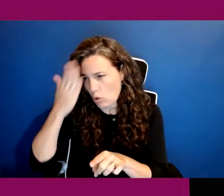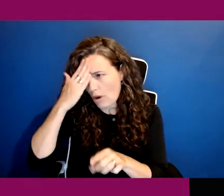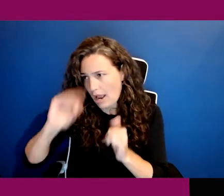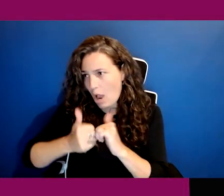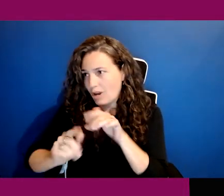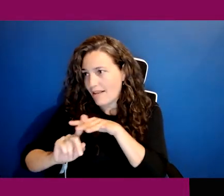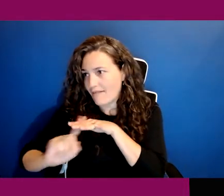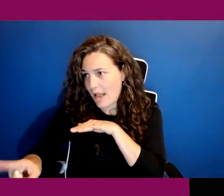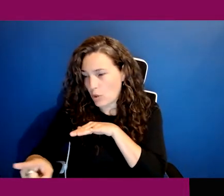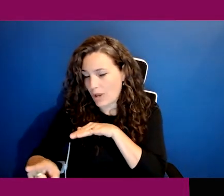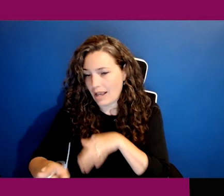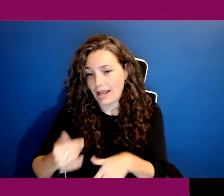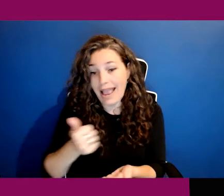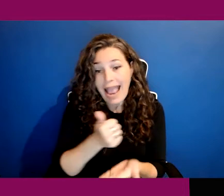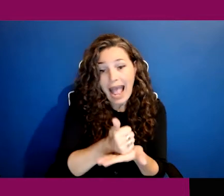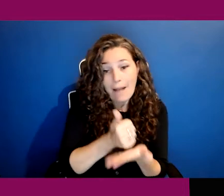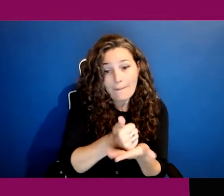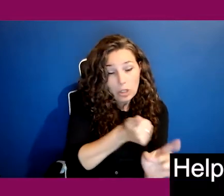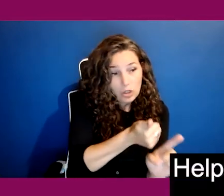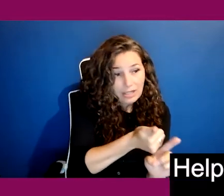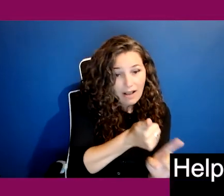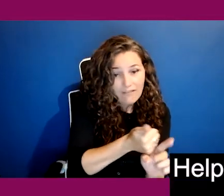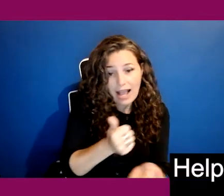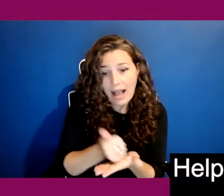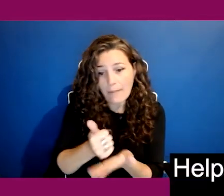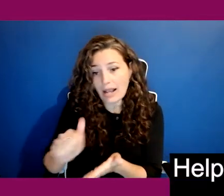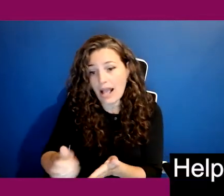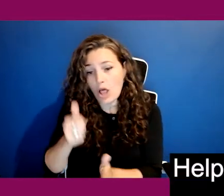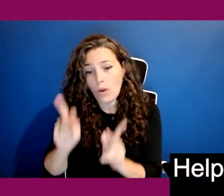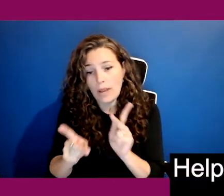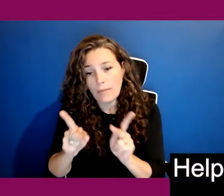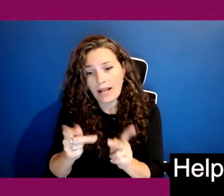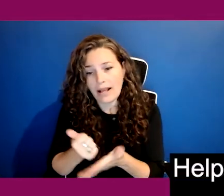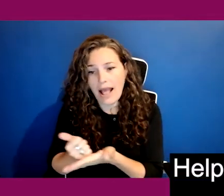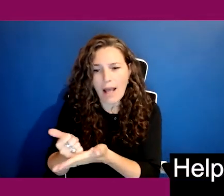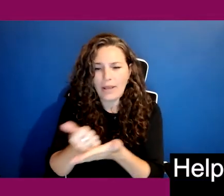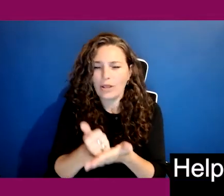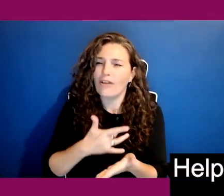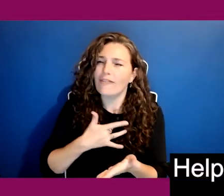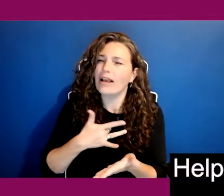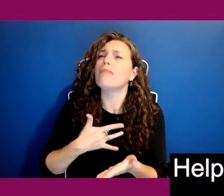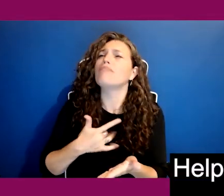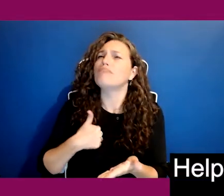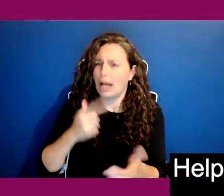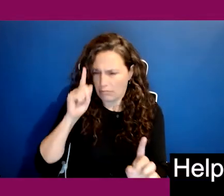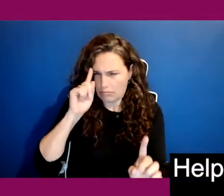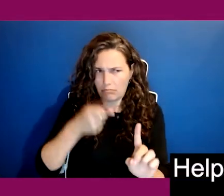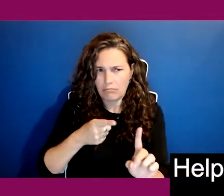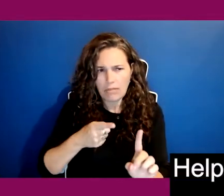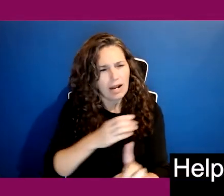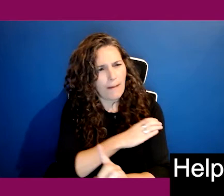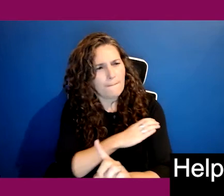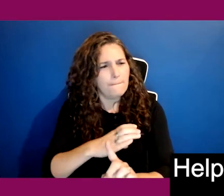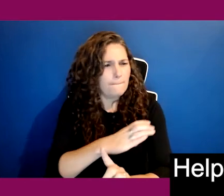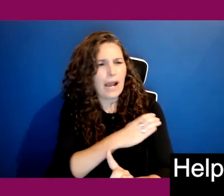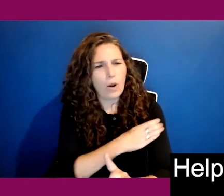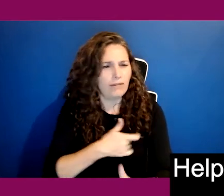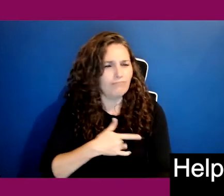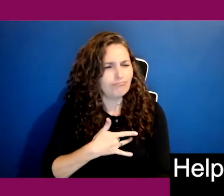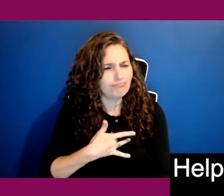Helping yourself and others if you can. Helping others can give you a sense of purpose, control, and empowerment.